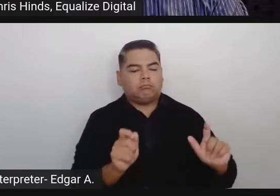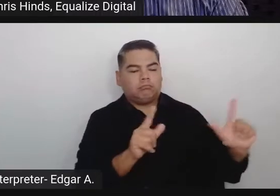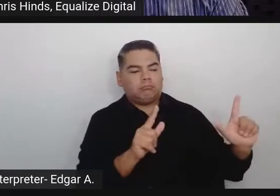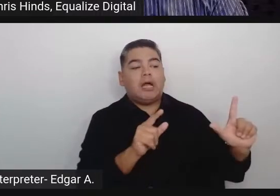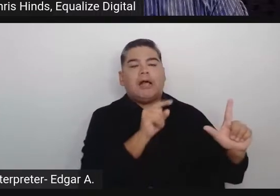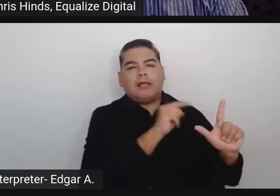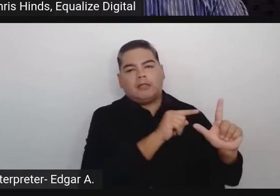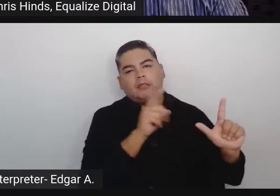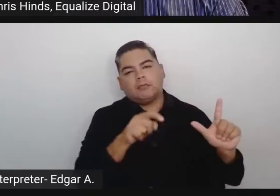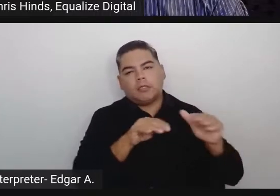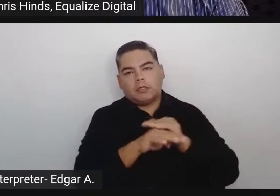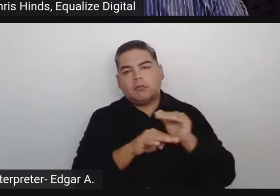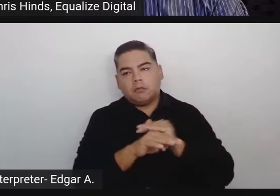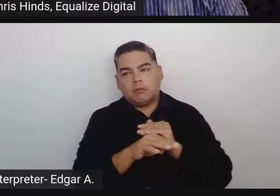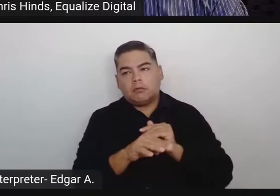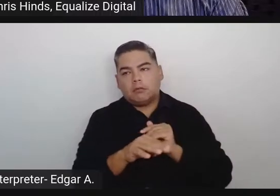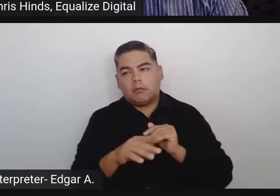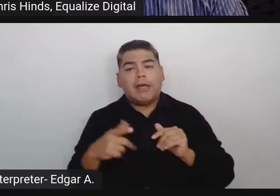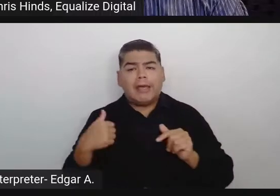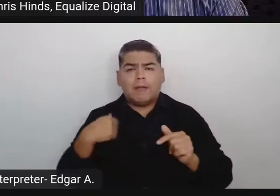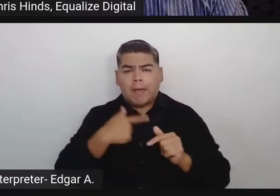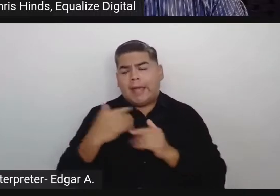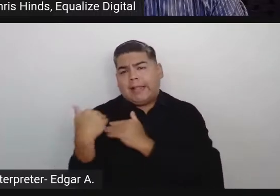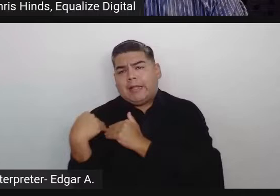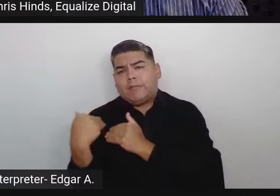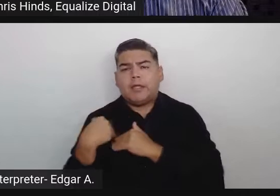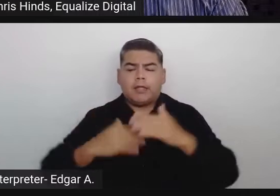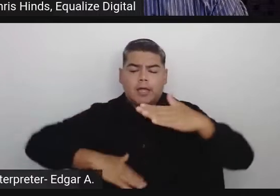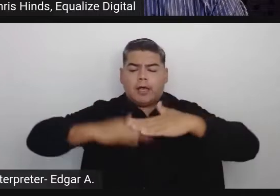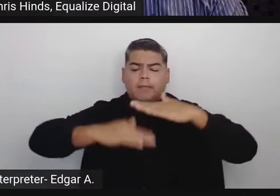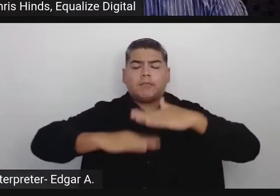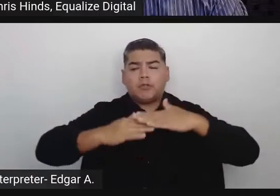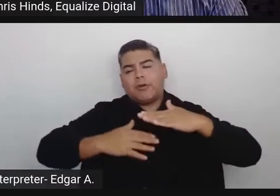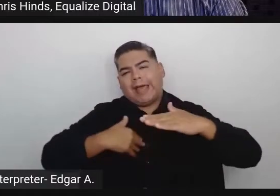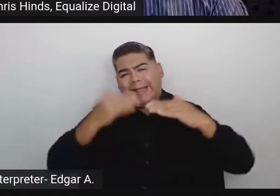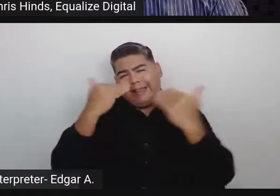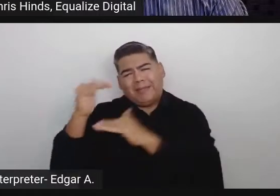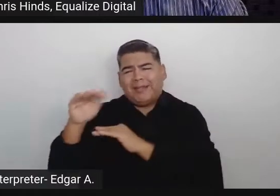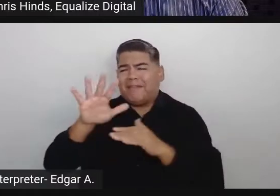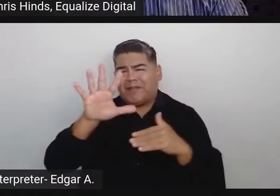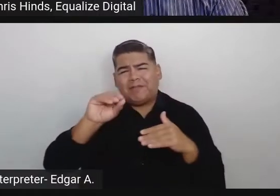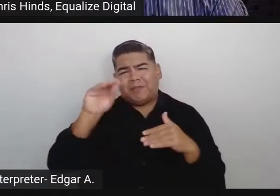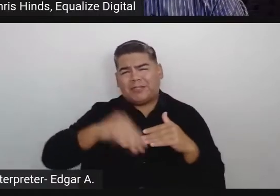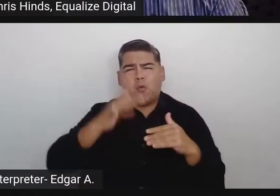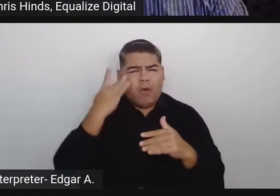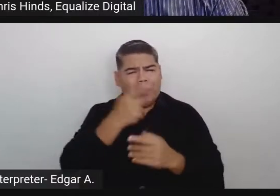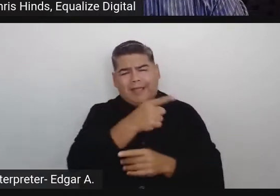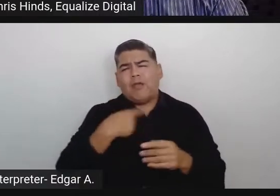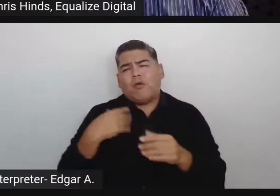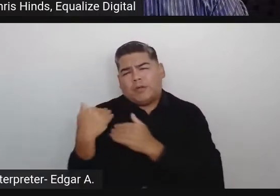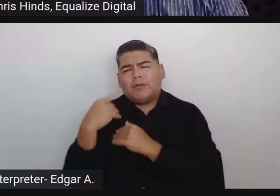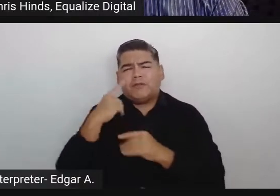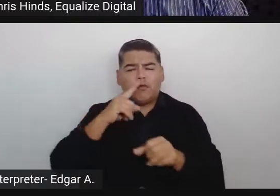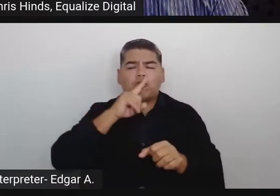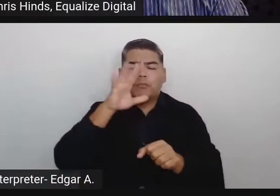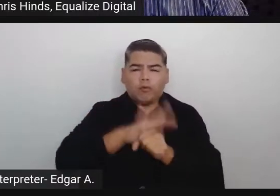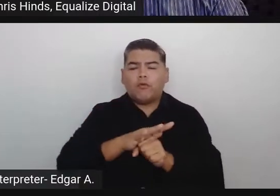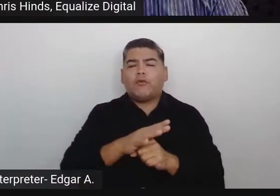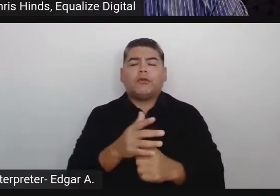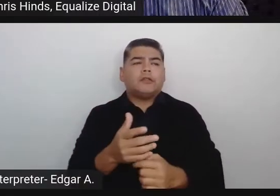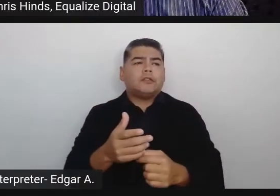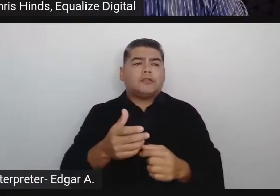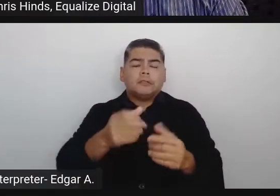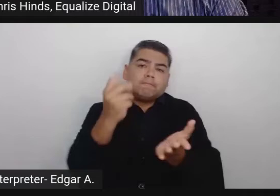to 50% of the project fee, because they're responsible for approving certain things. I mean, obviously they're hiring me for